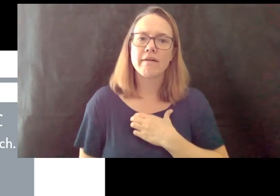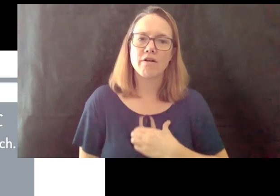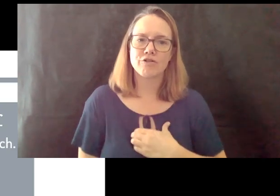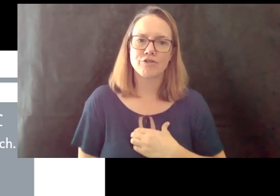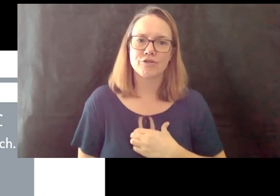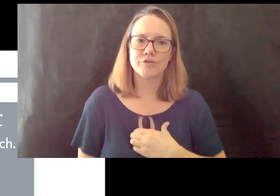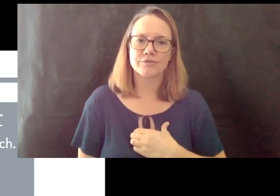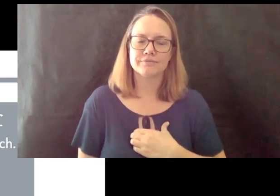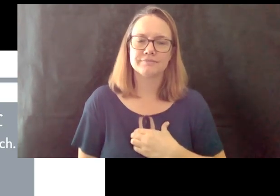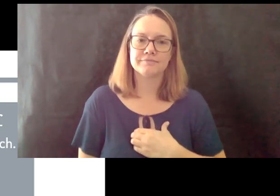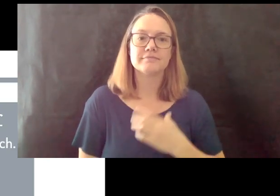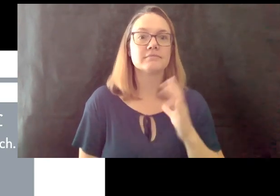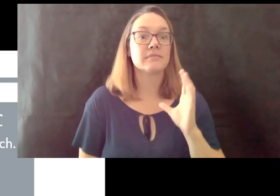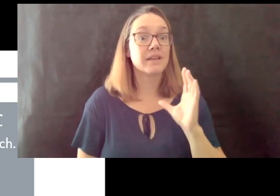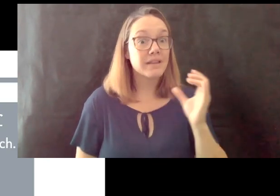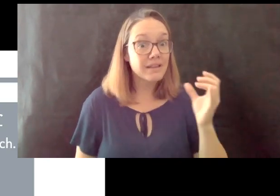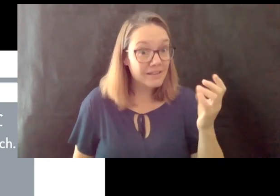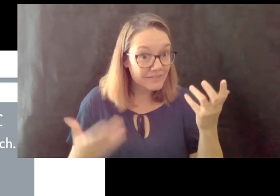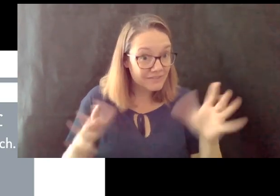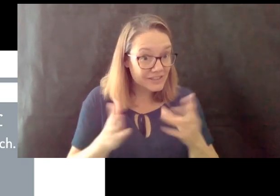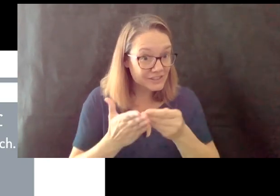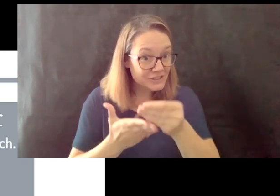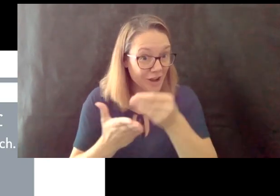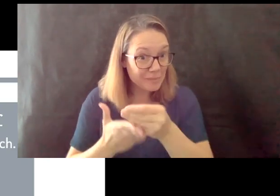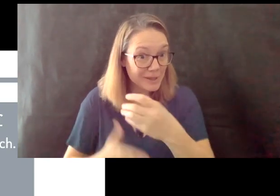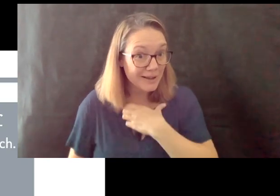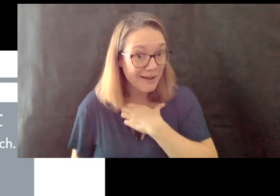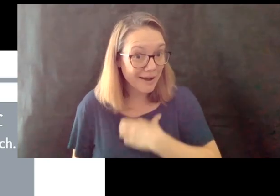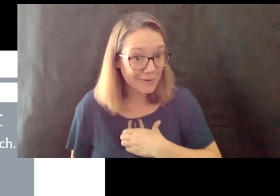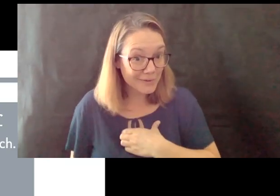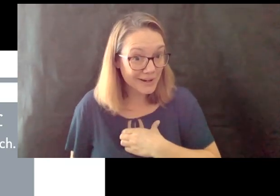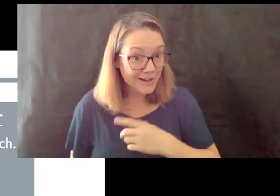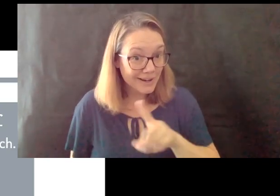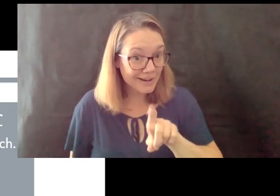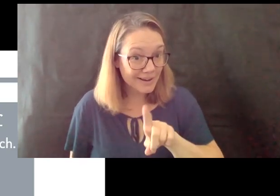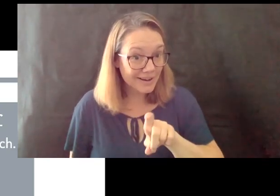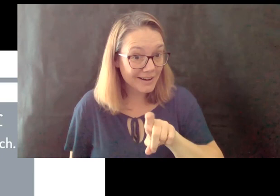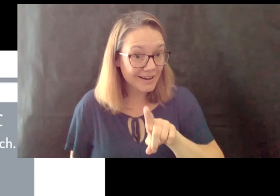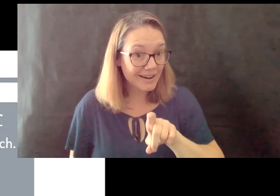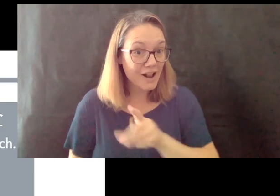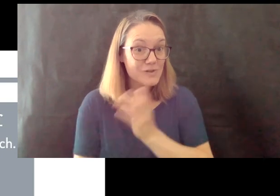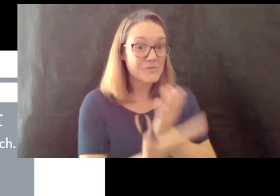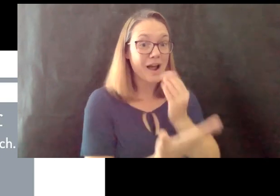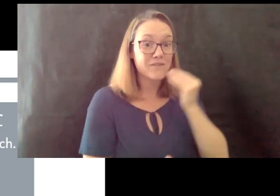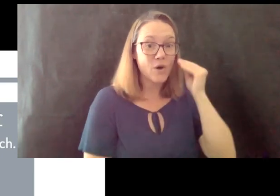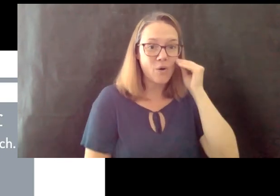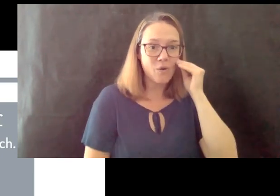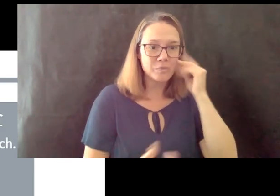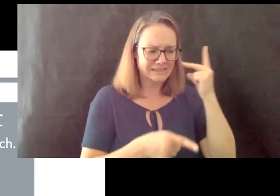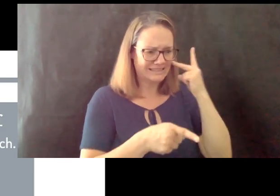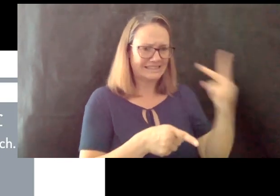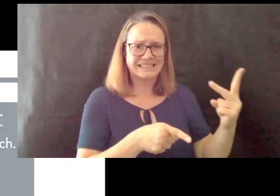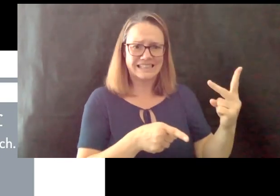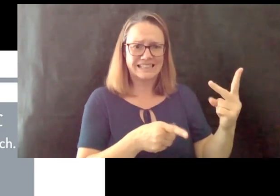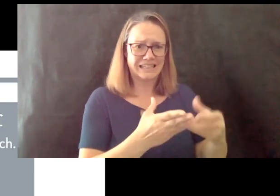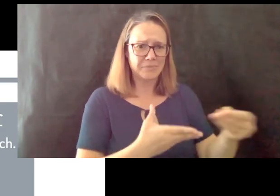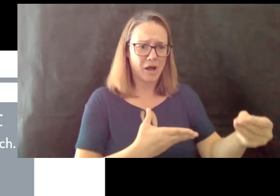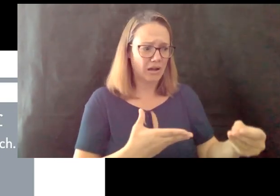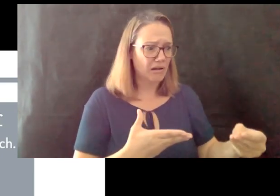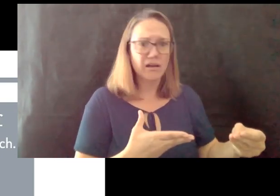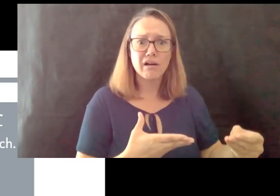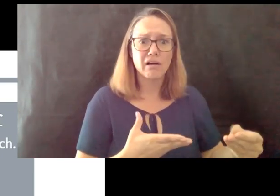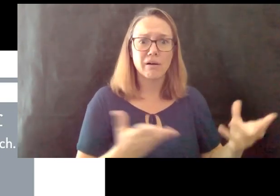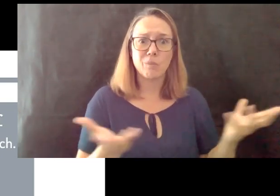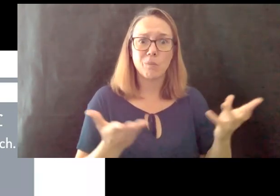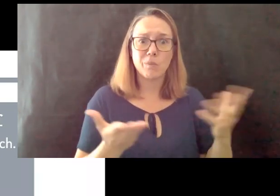Avoid the hunger. Who has gone grocery shopping hungry before and then got home and said, "What the heck did I